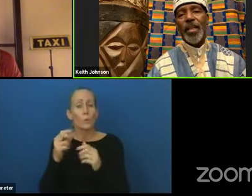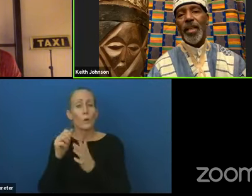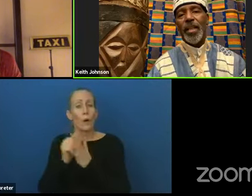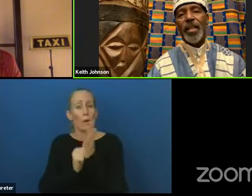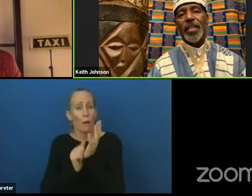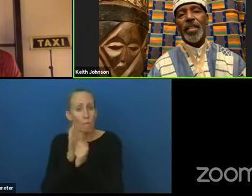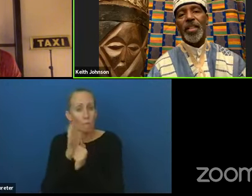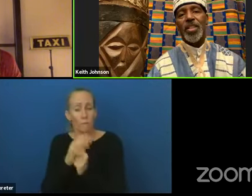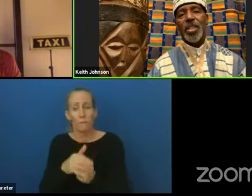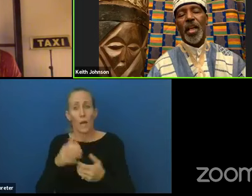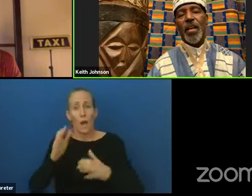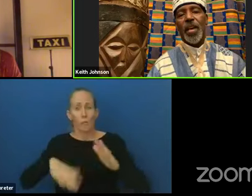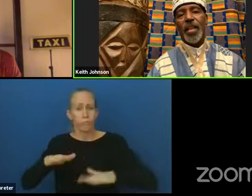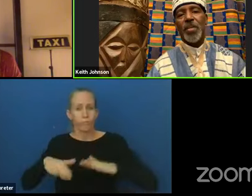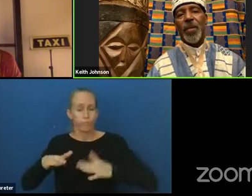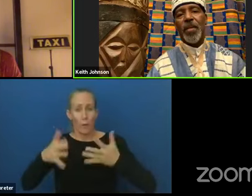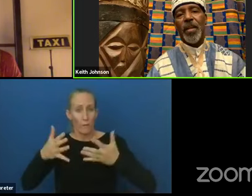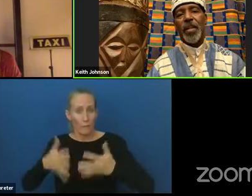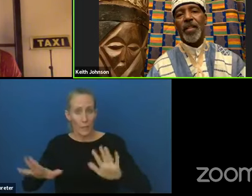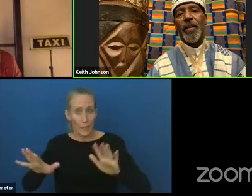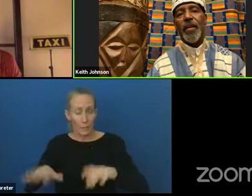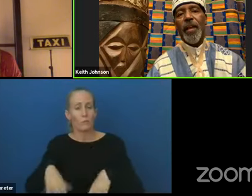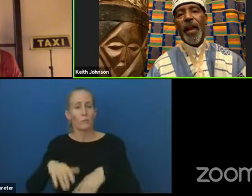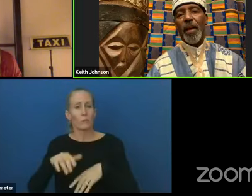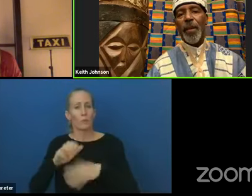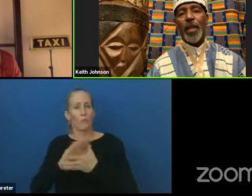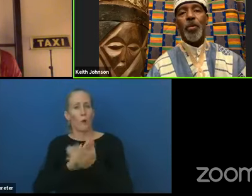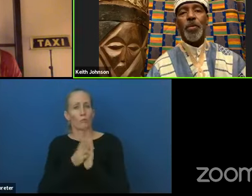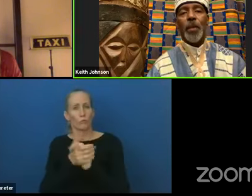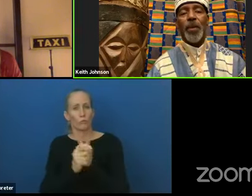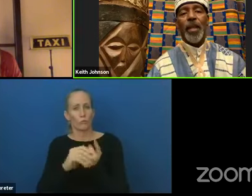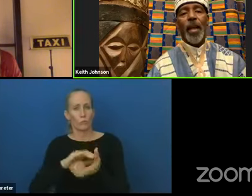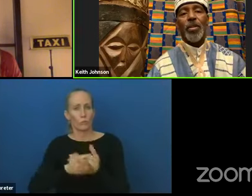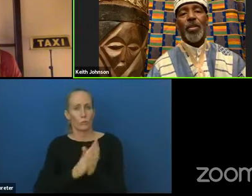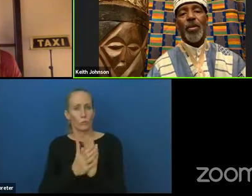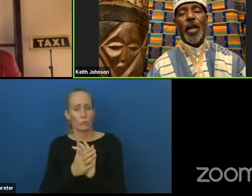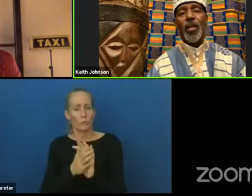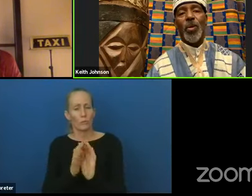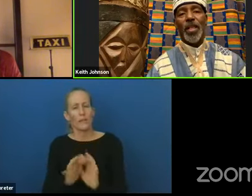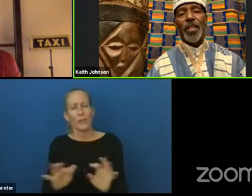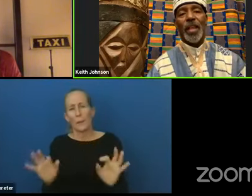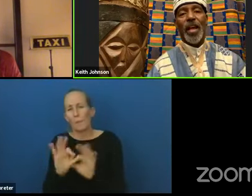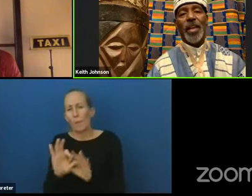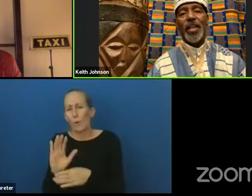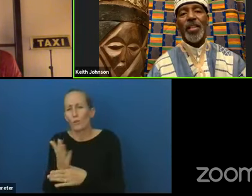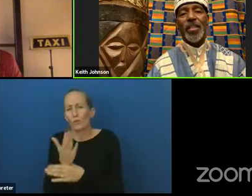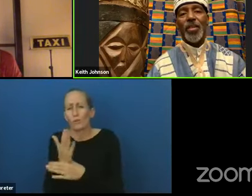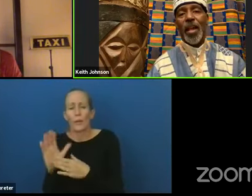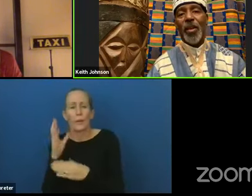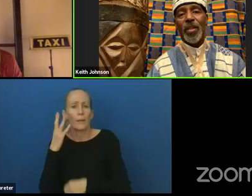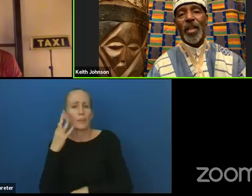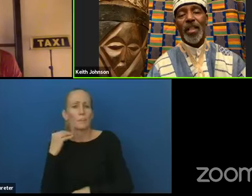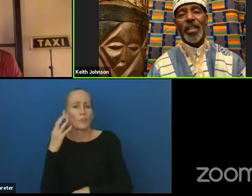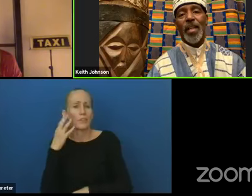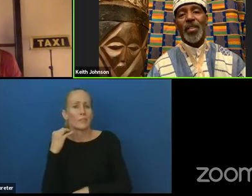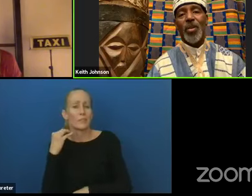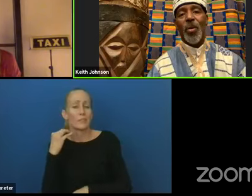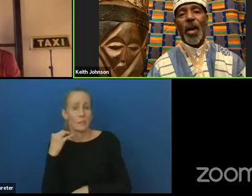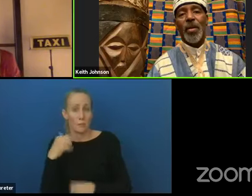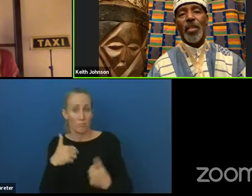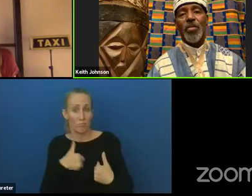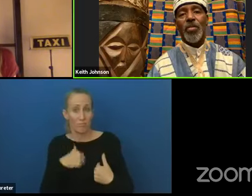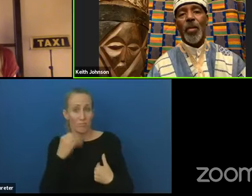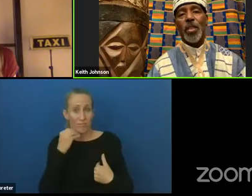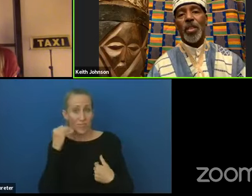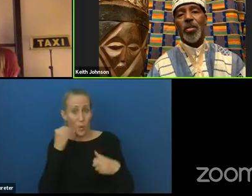whole idea is to share that experience. I've been cooped up in the house, so I know what it's like. So now to get a chance to